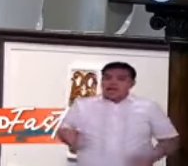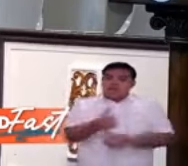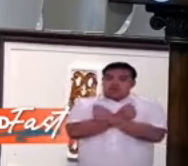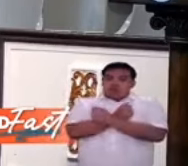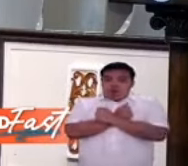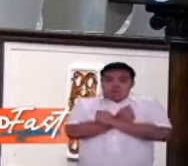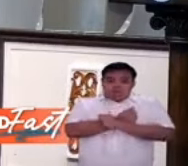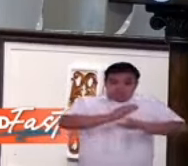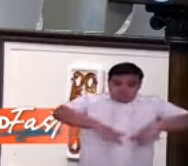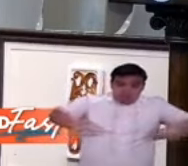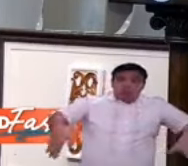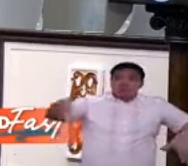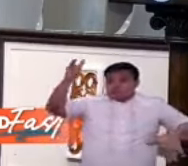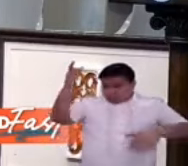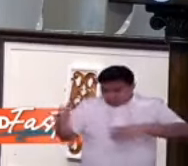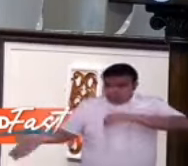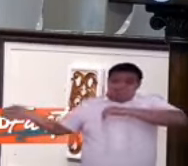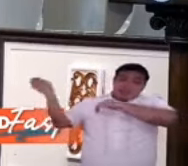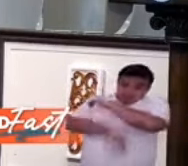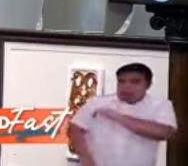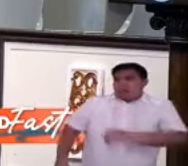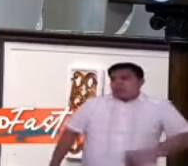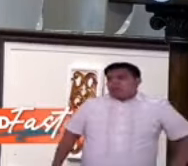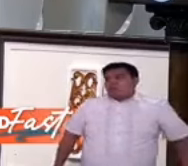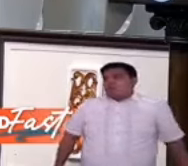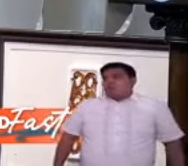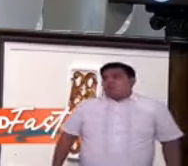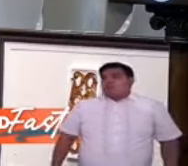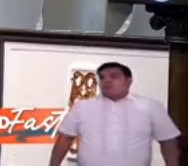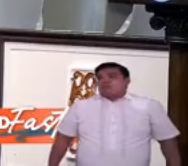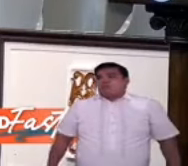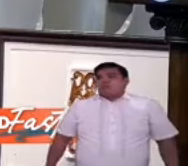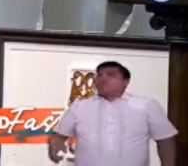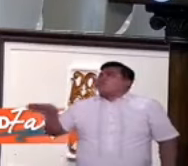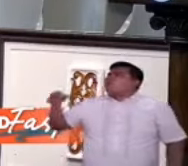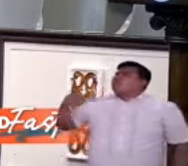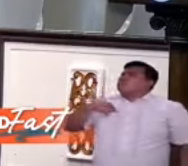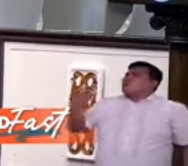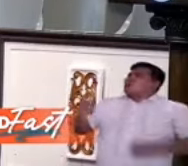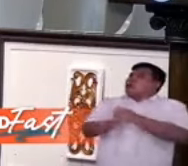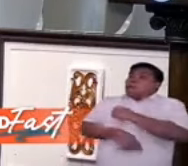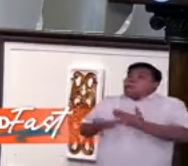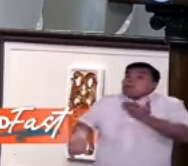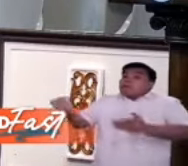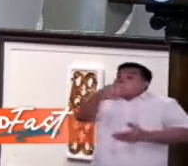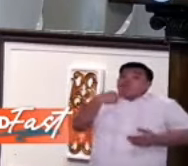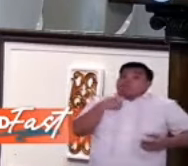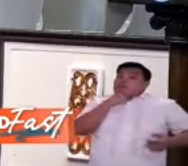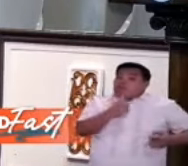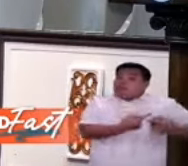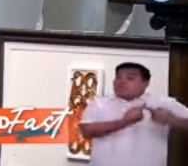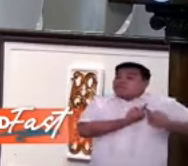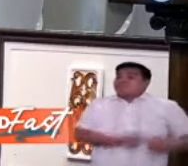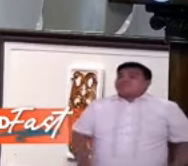Lord loveth, He chasteneth. Maybe you are not a child. Maybe if you read this passage of Scripture, the Bible says, you are not a child but are